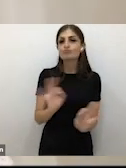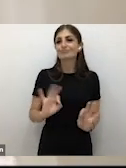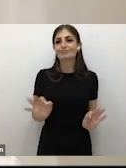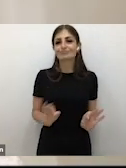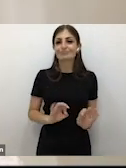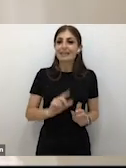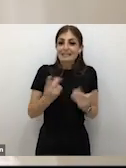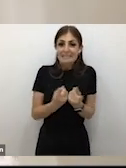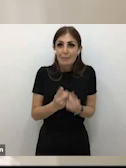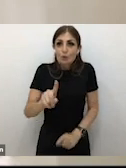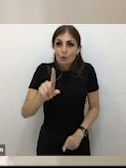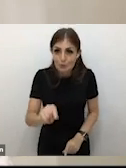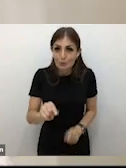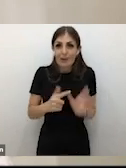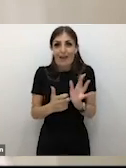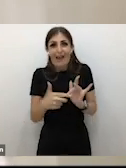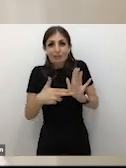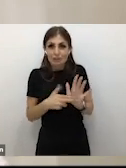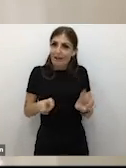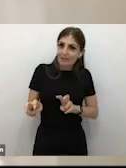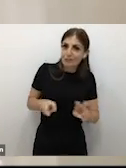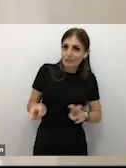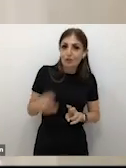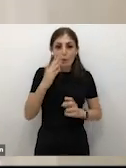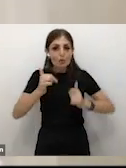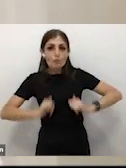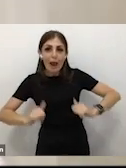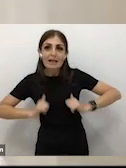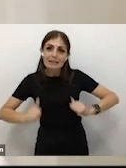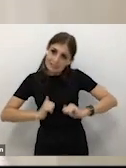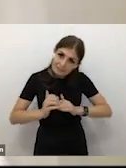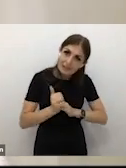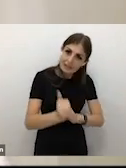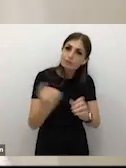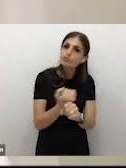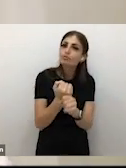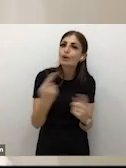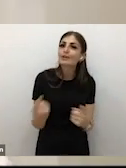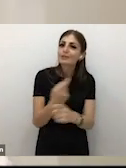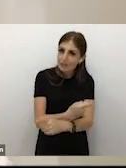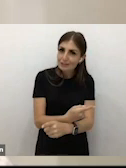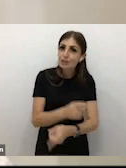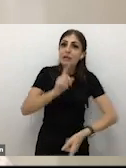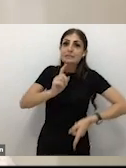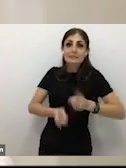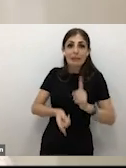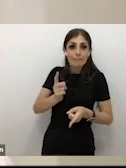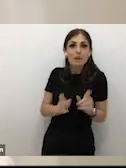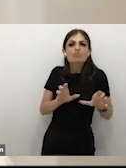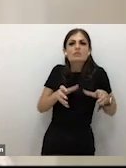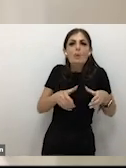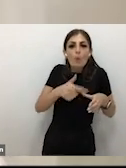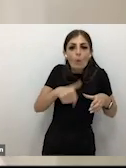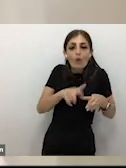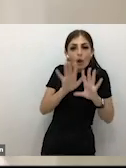something you do, an action. When you practice leadership, you're creating change, sometimes in smaller,